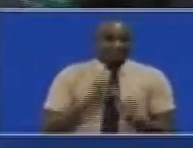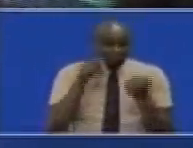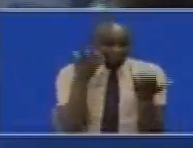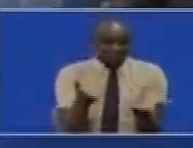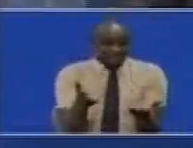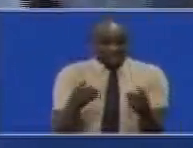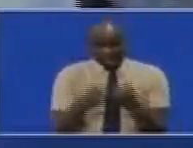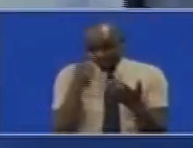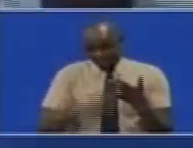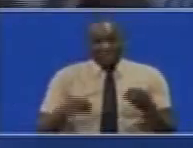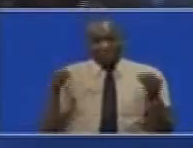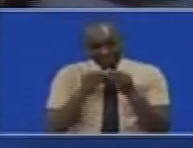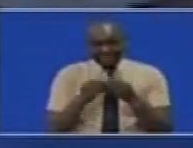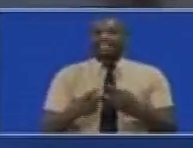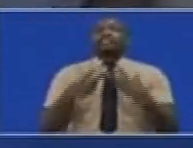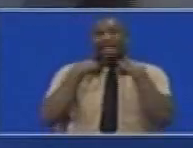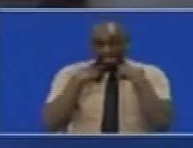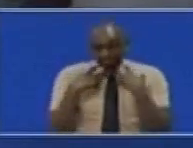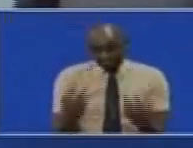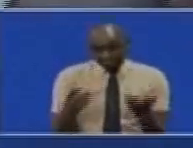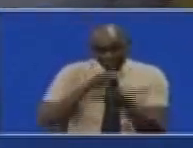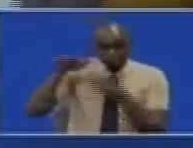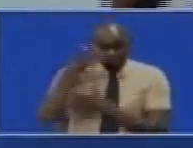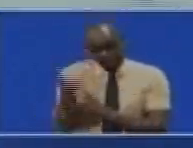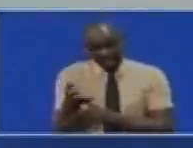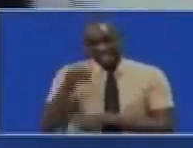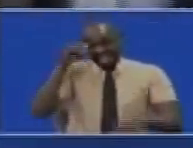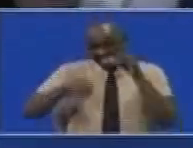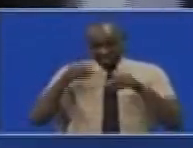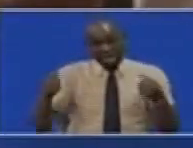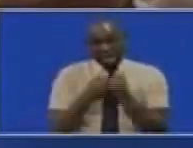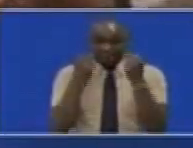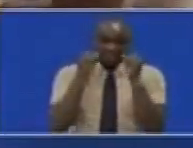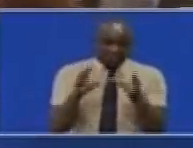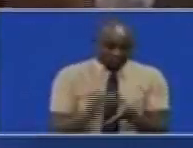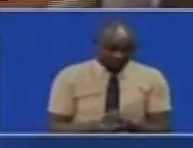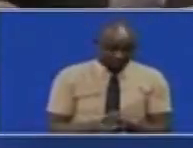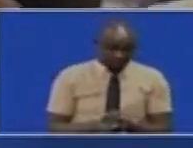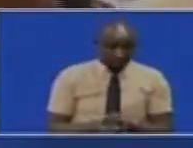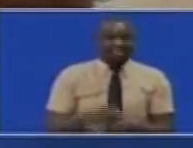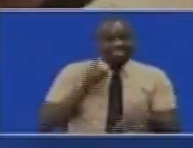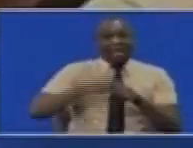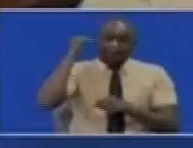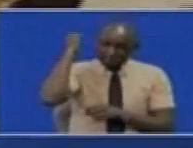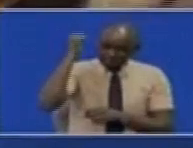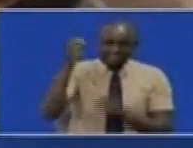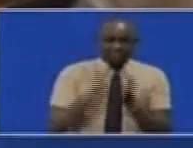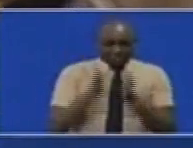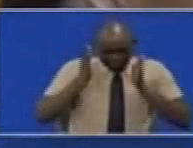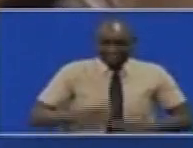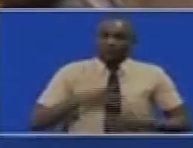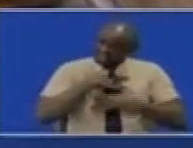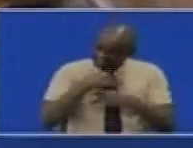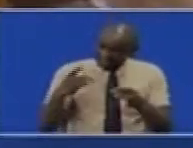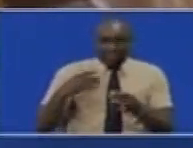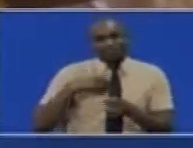Consequently, bringing the meeting to an abrupt end, the elections were not held. As politics and personal interests take